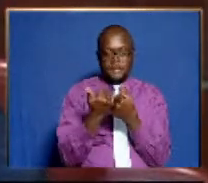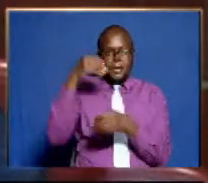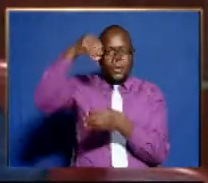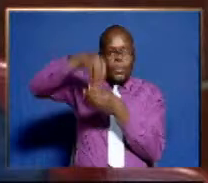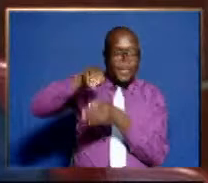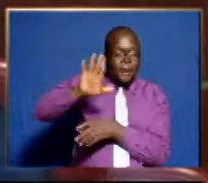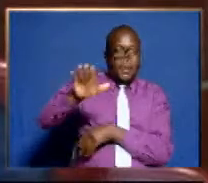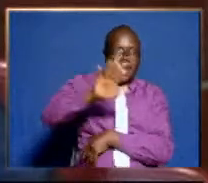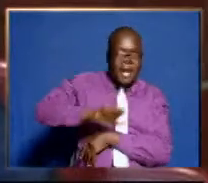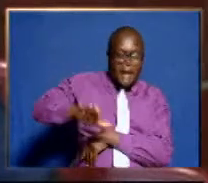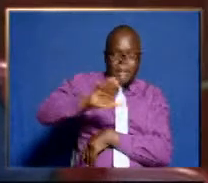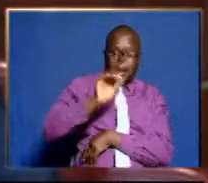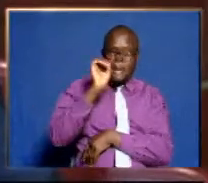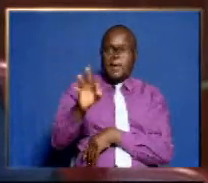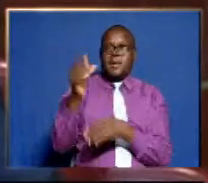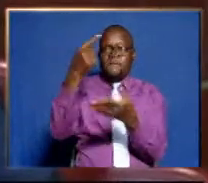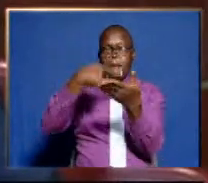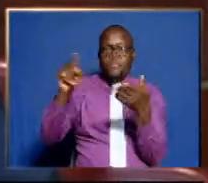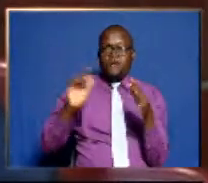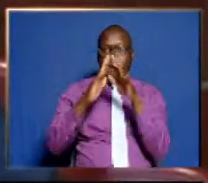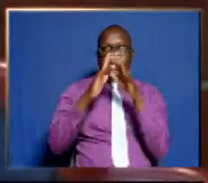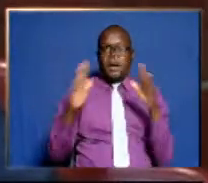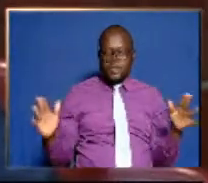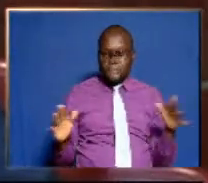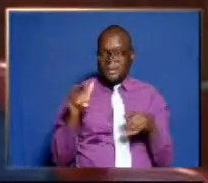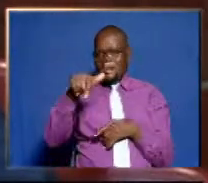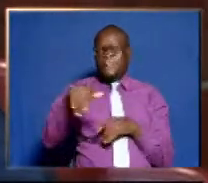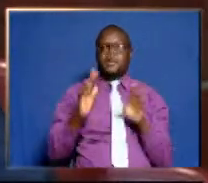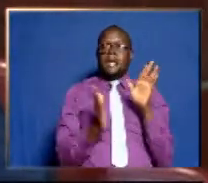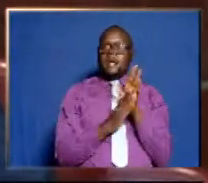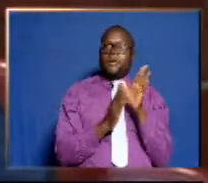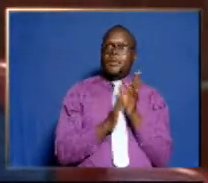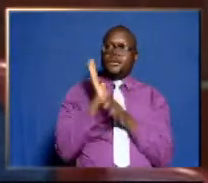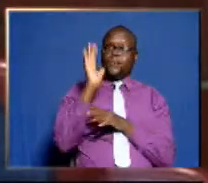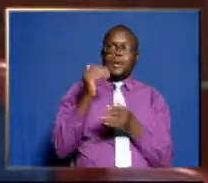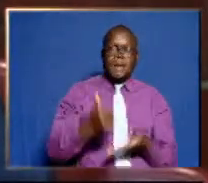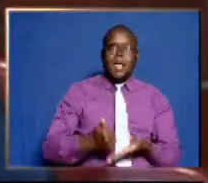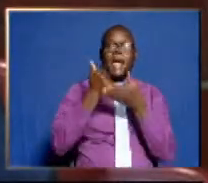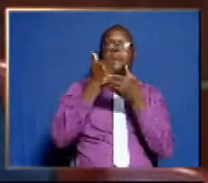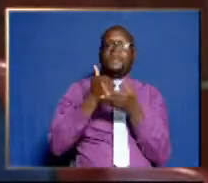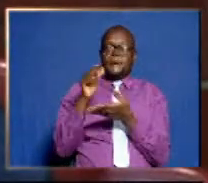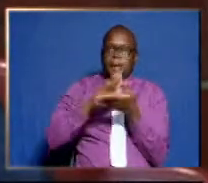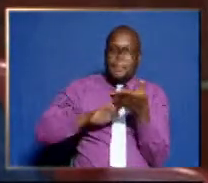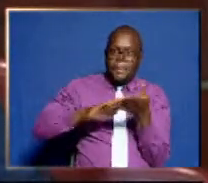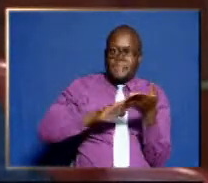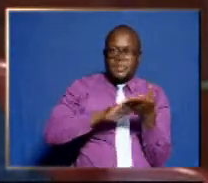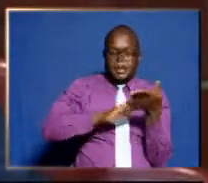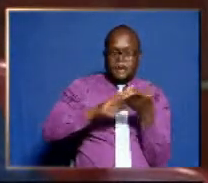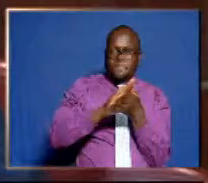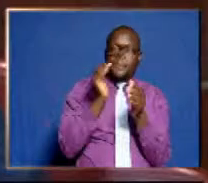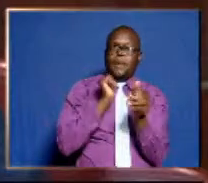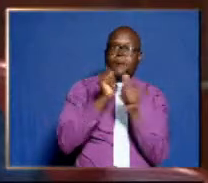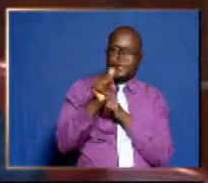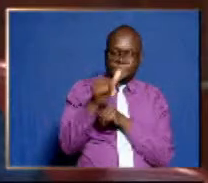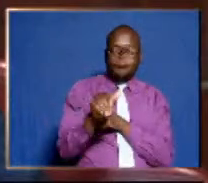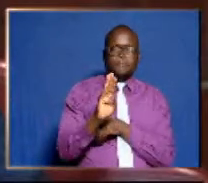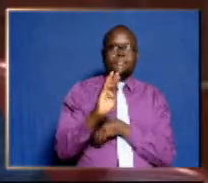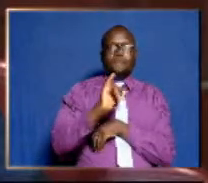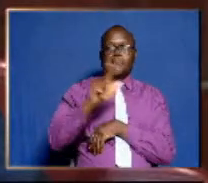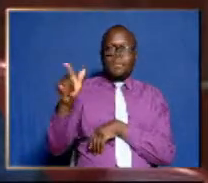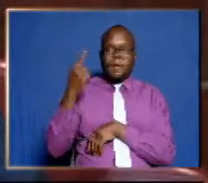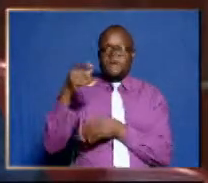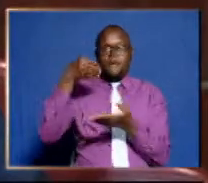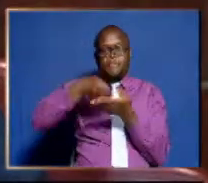purview. If approved by this House, these recommendations will form the basis for the passage of the Appropriations Bill for